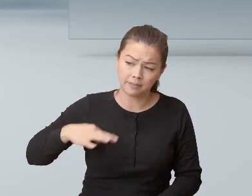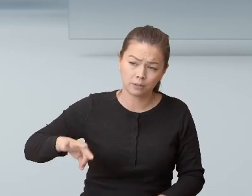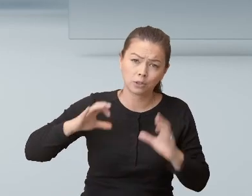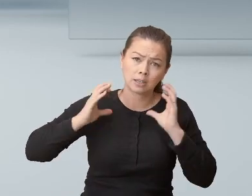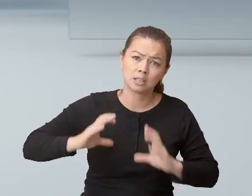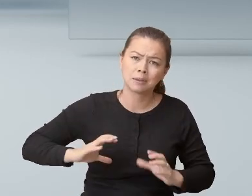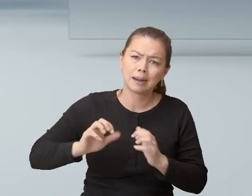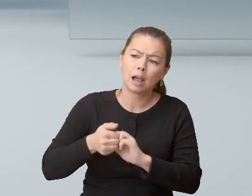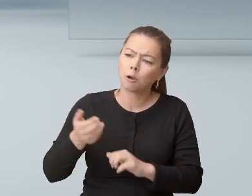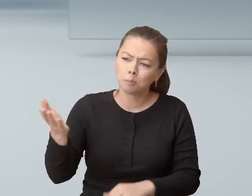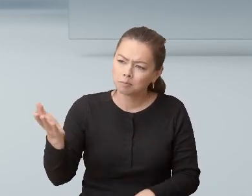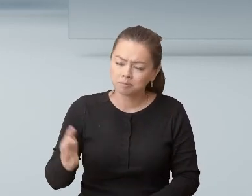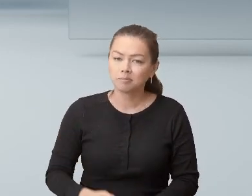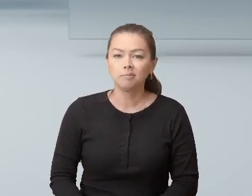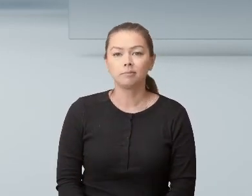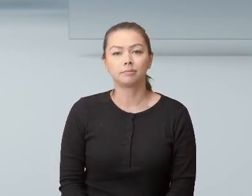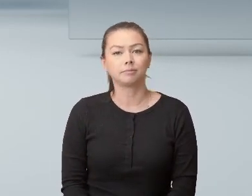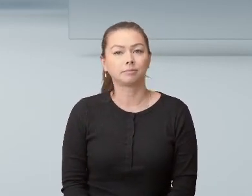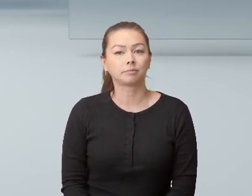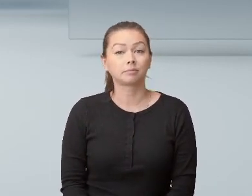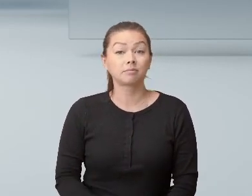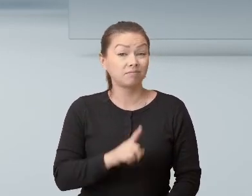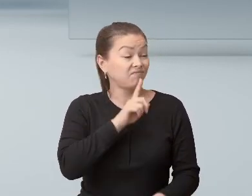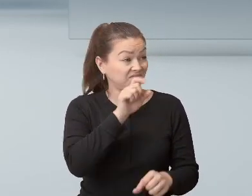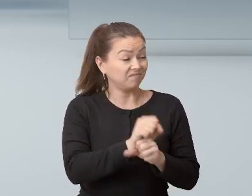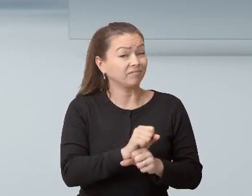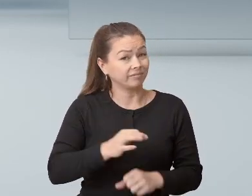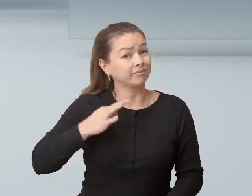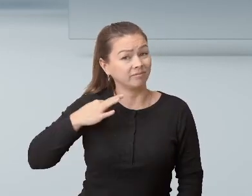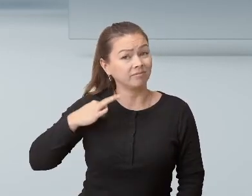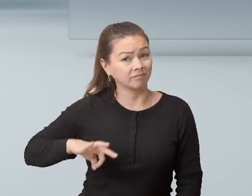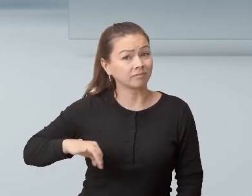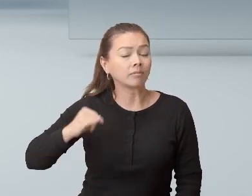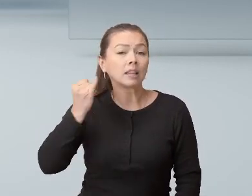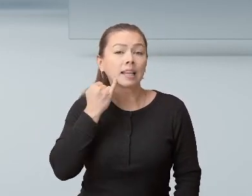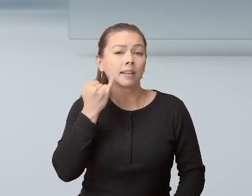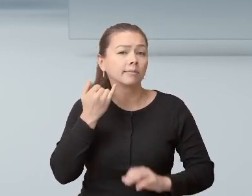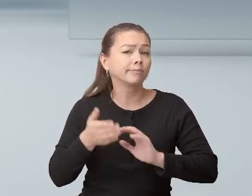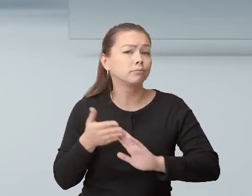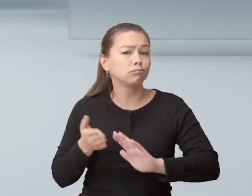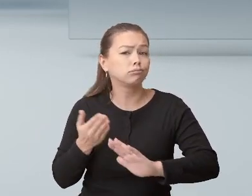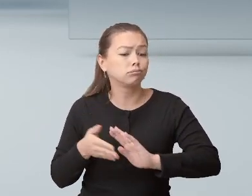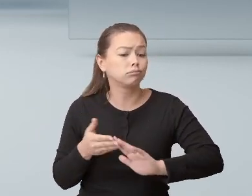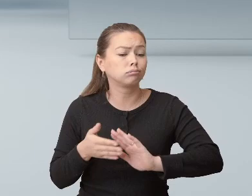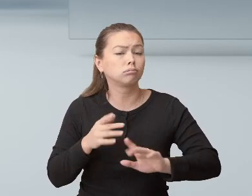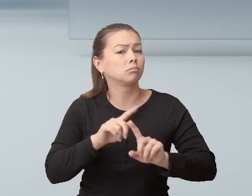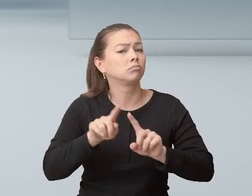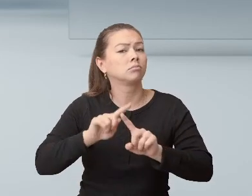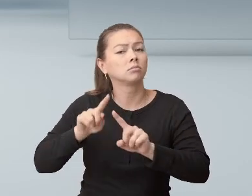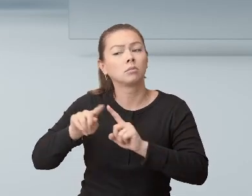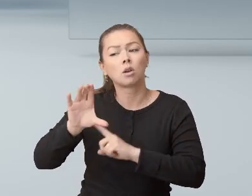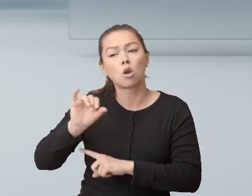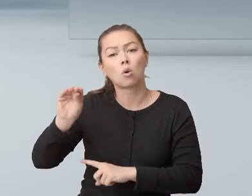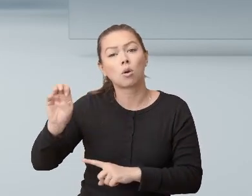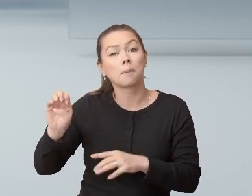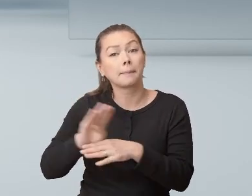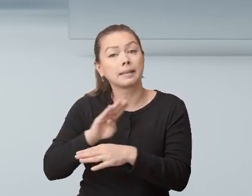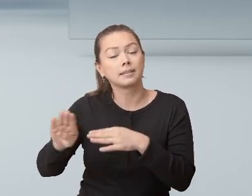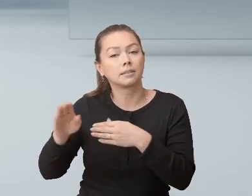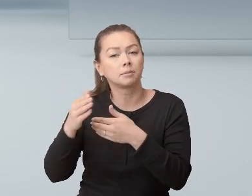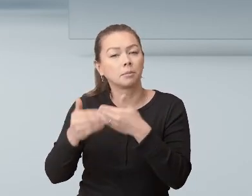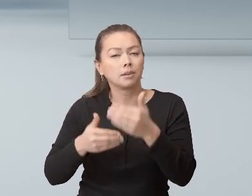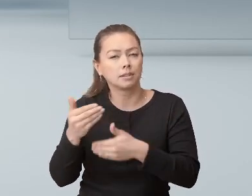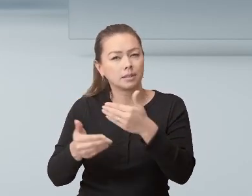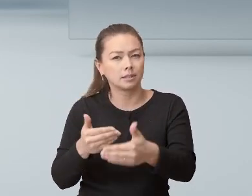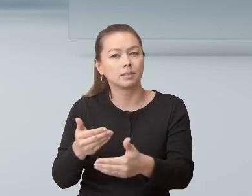customer? Yeah, it's beneficial to run through those core business processes against the software out of the box, right? And when you